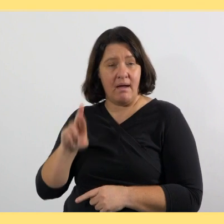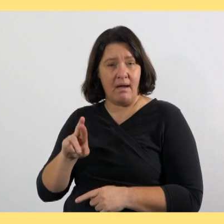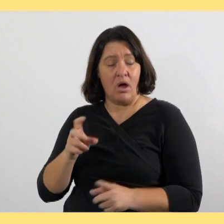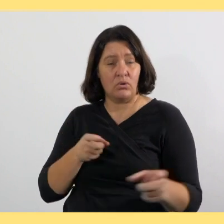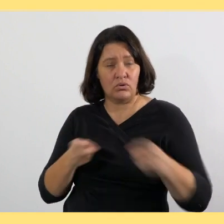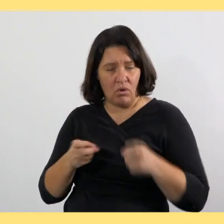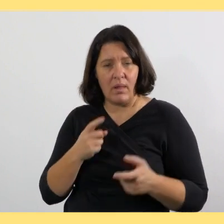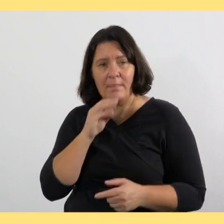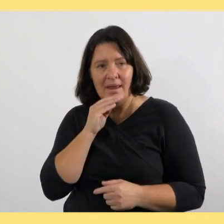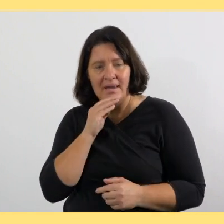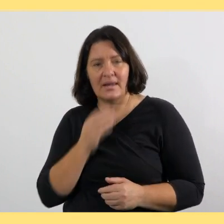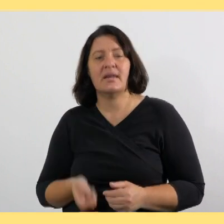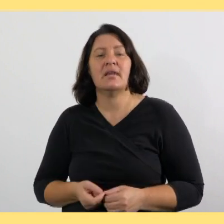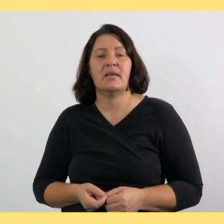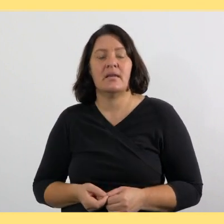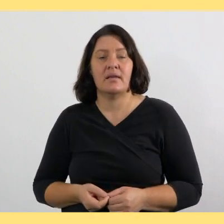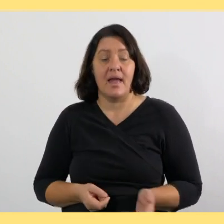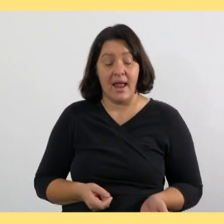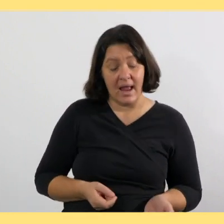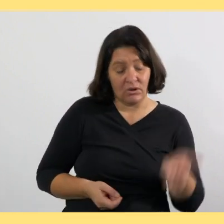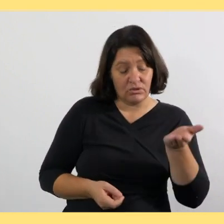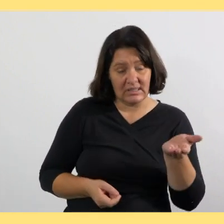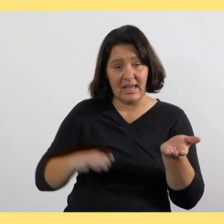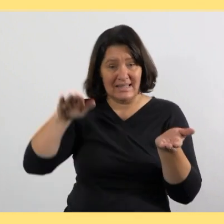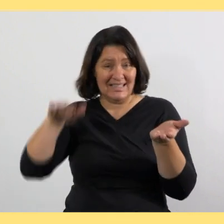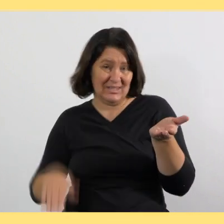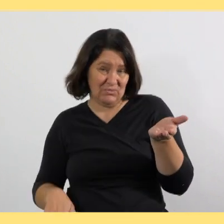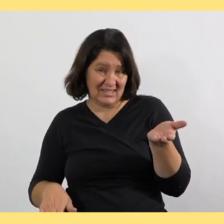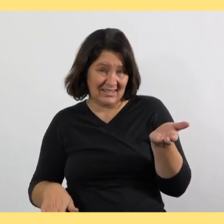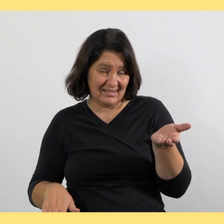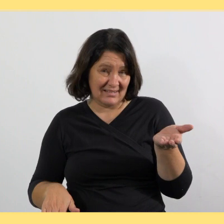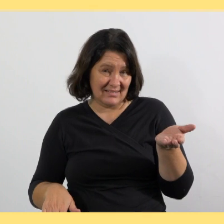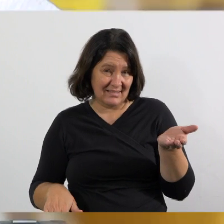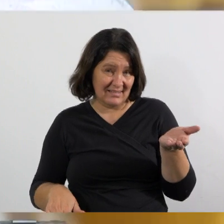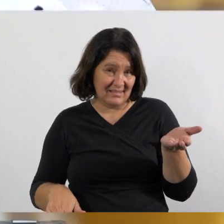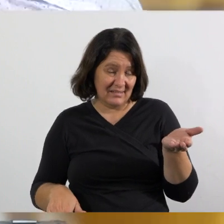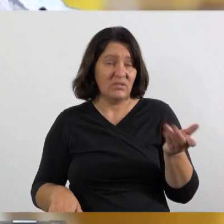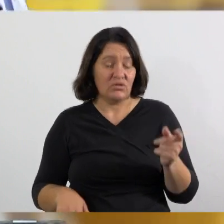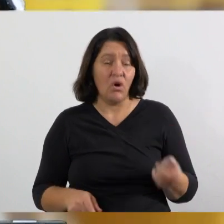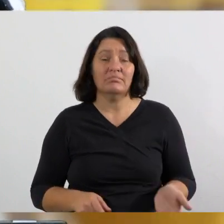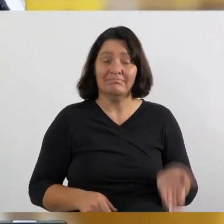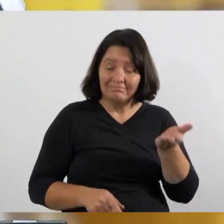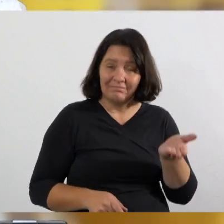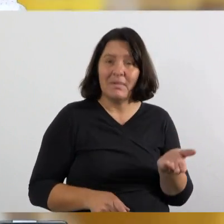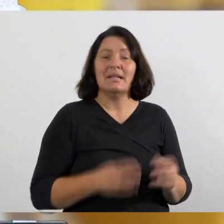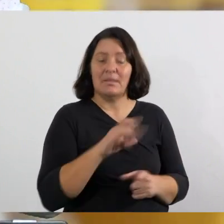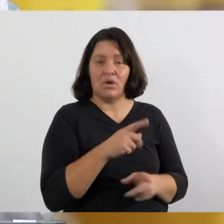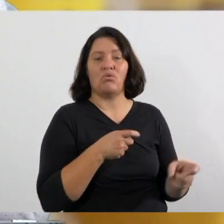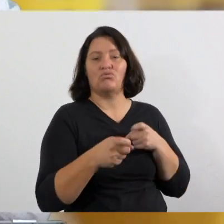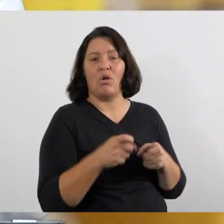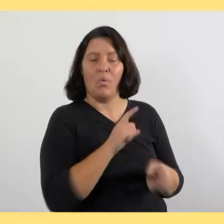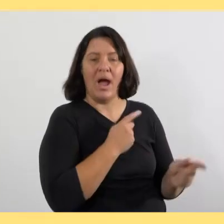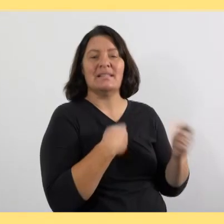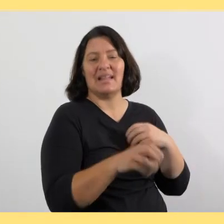important to know that it increases on the debit side. If I'm selling goods on credit It's going to increase my debtors control in that